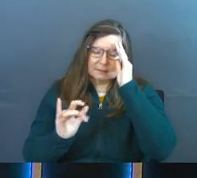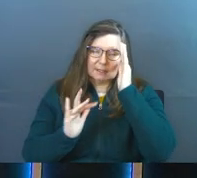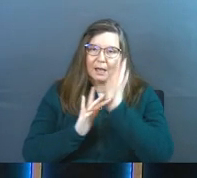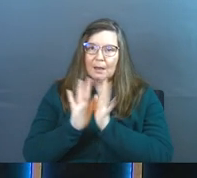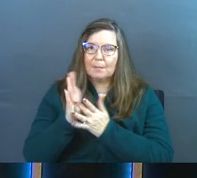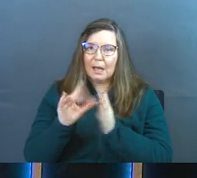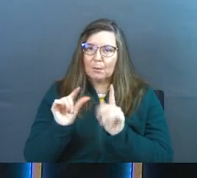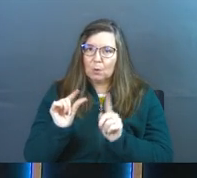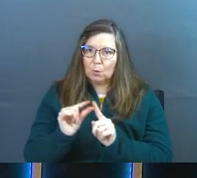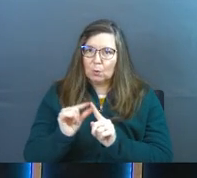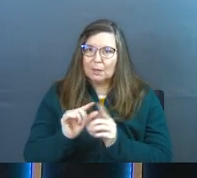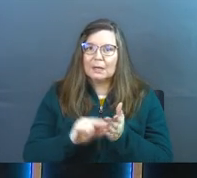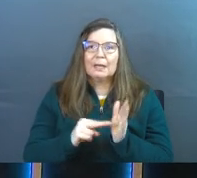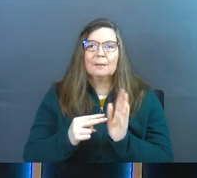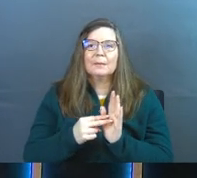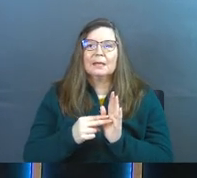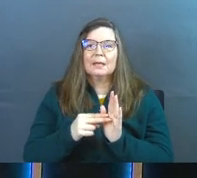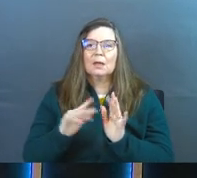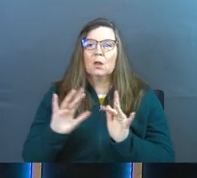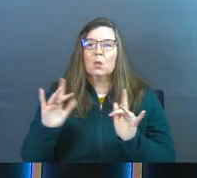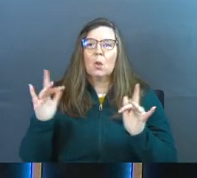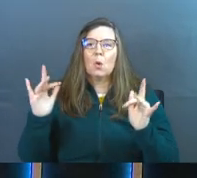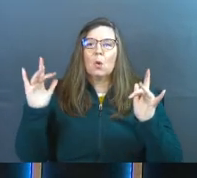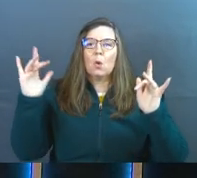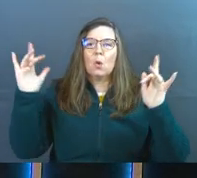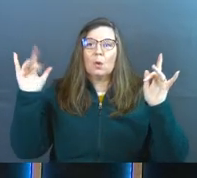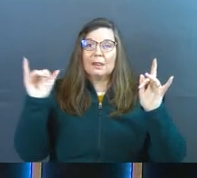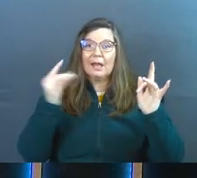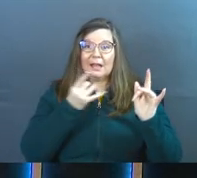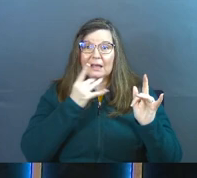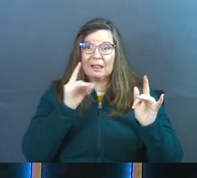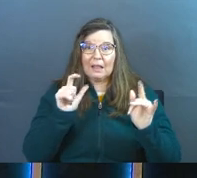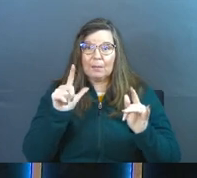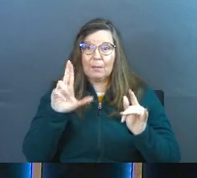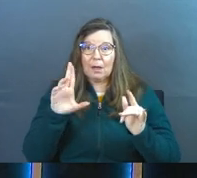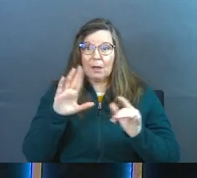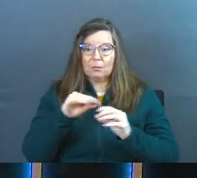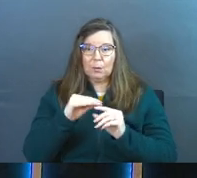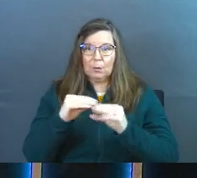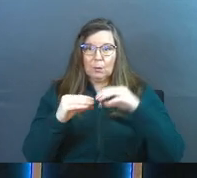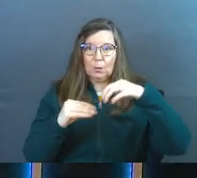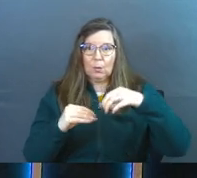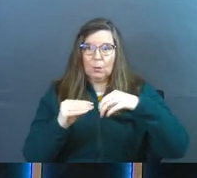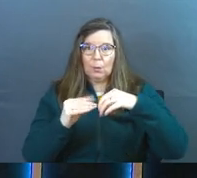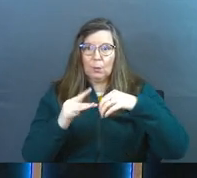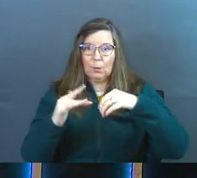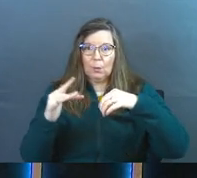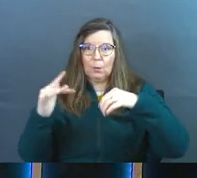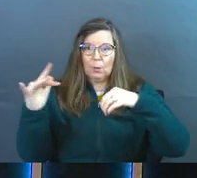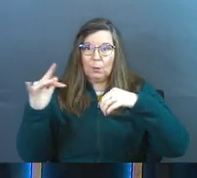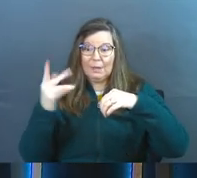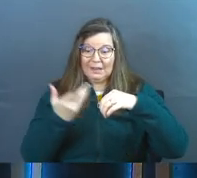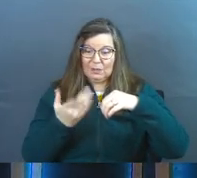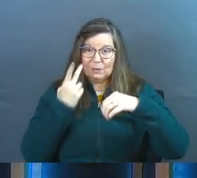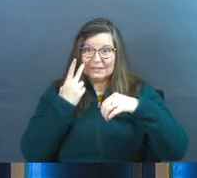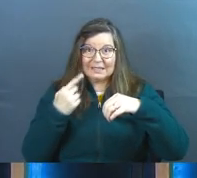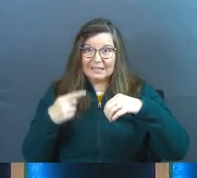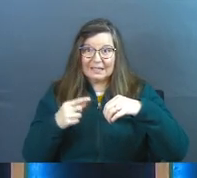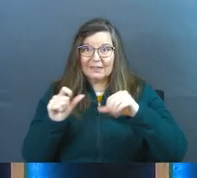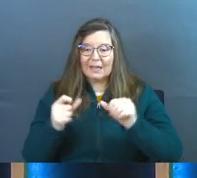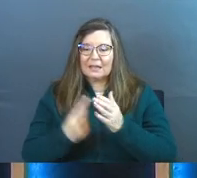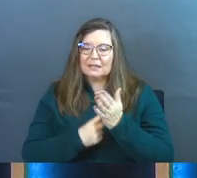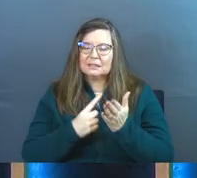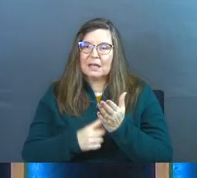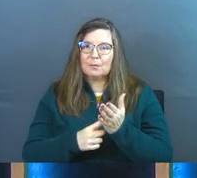Bible word, right? It just means like the glow that comes off a light bulb, right? It means the thing that you see that